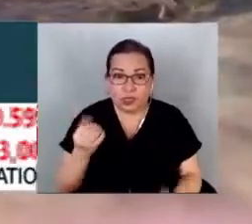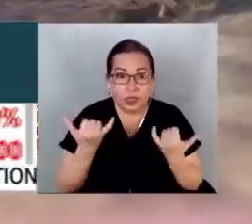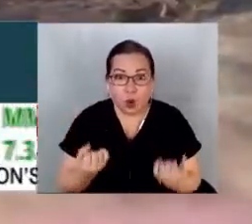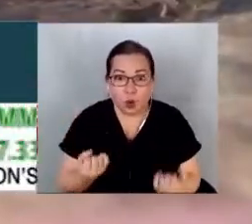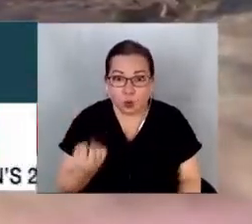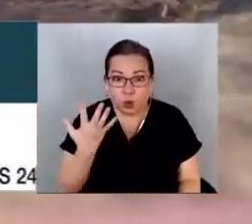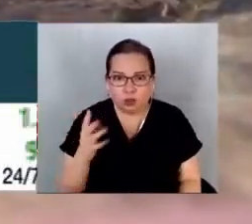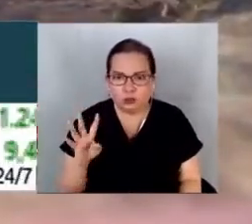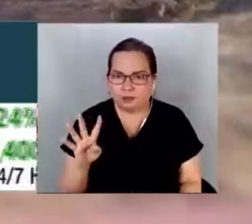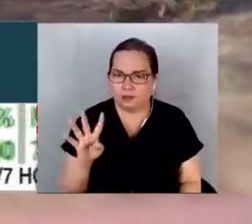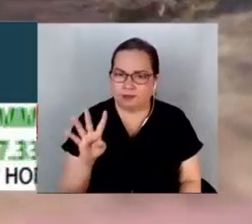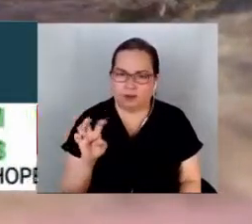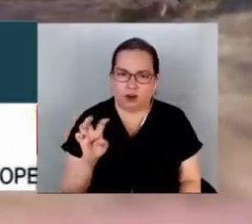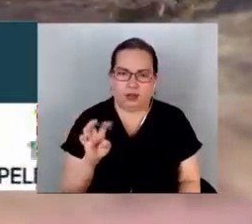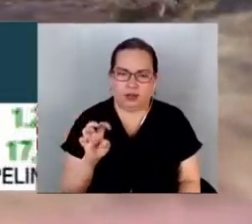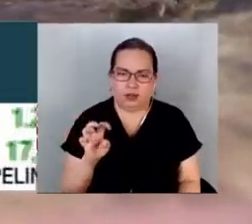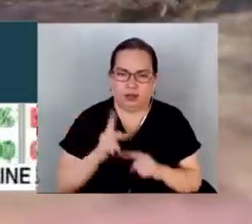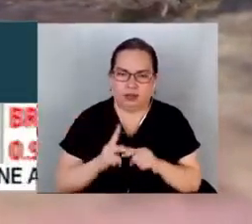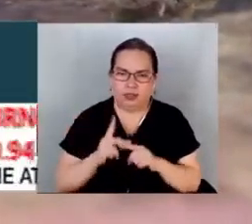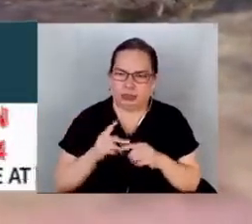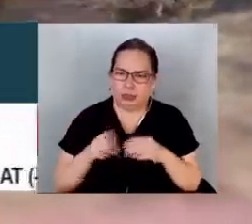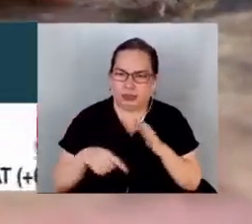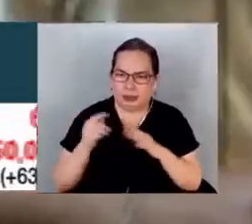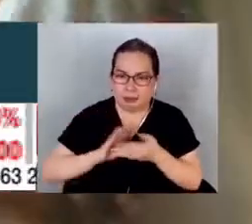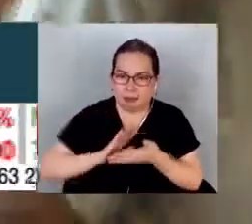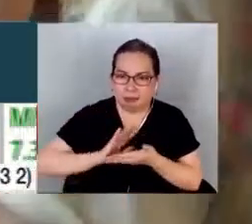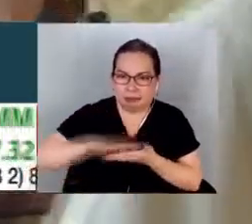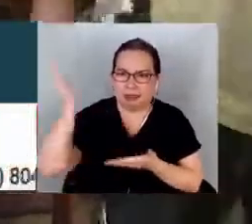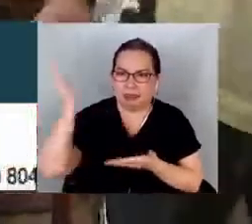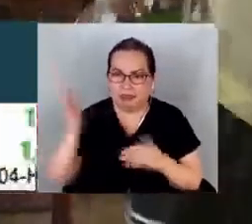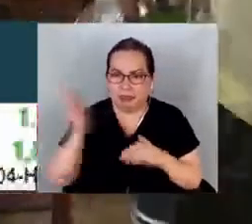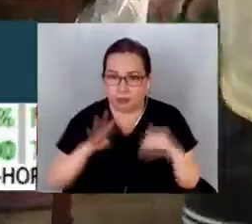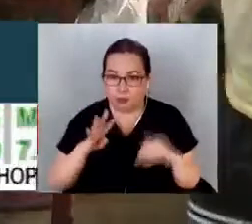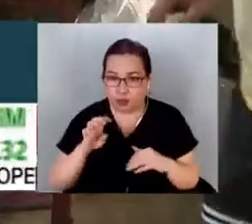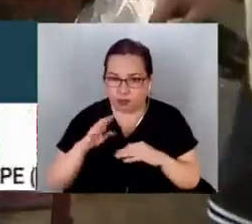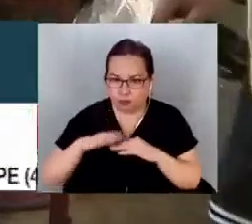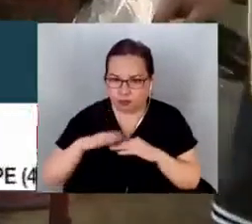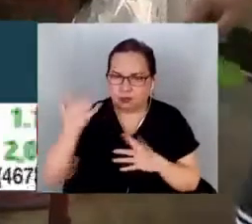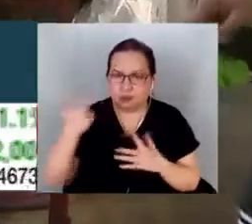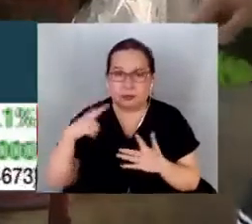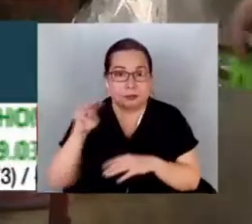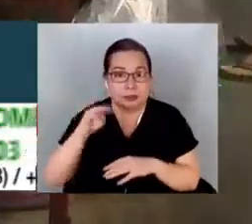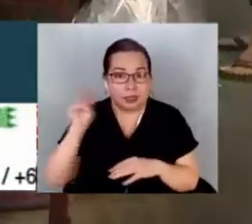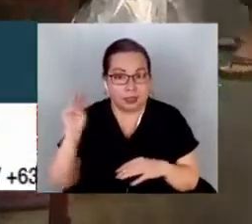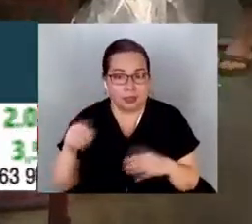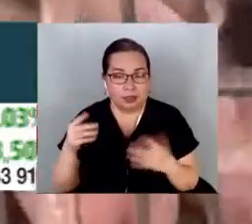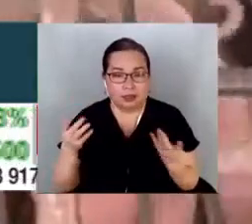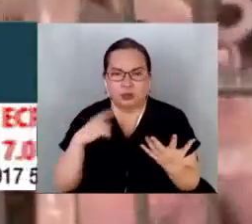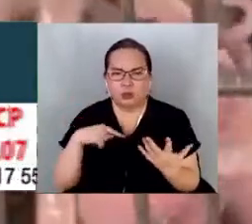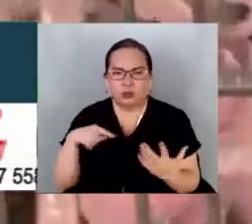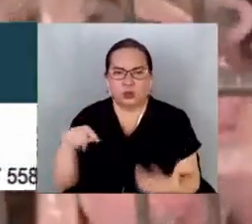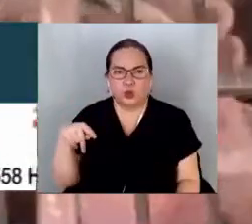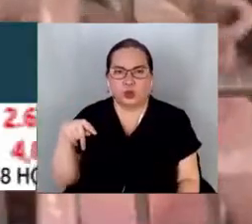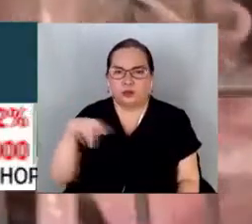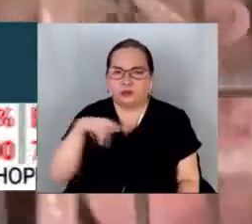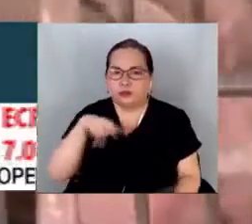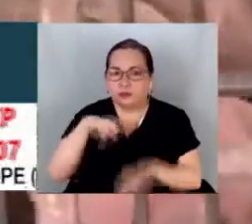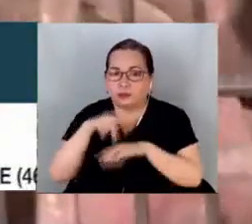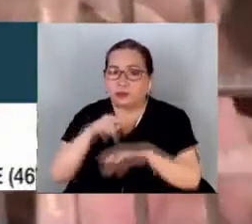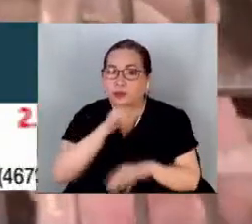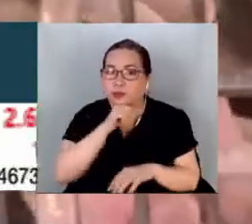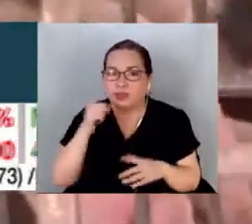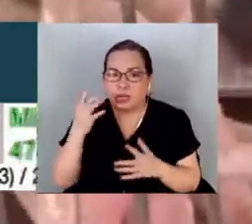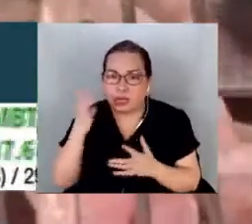now at 400 pesos or higher in Metro Manila. The Philippine Agriculture Department has sought to bring pork supply from Visayas